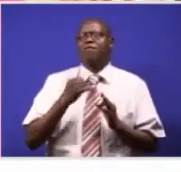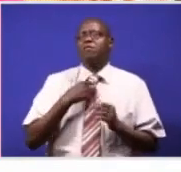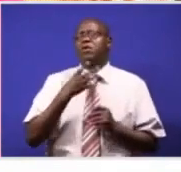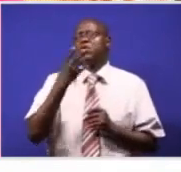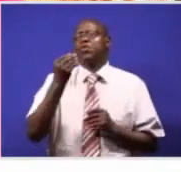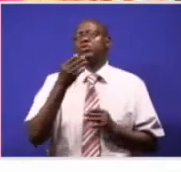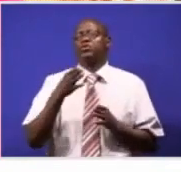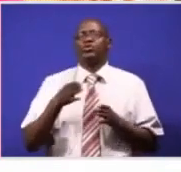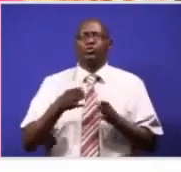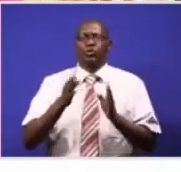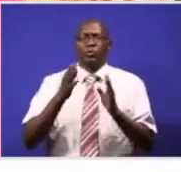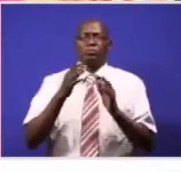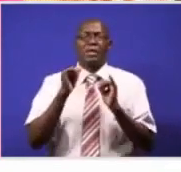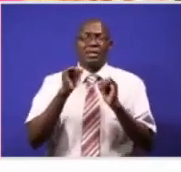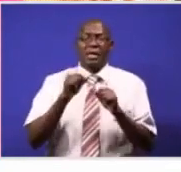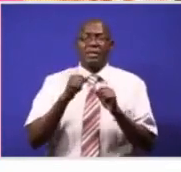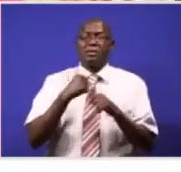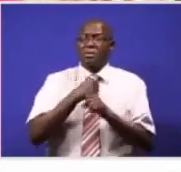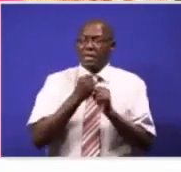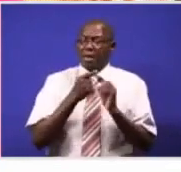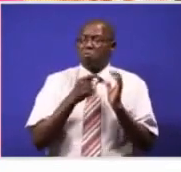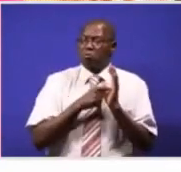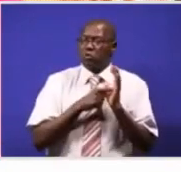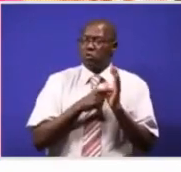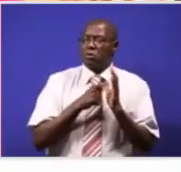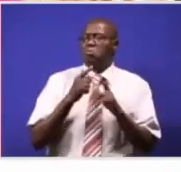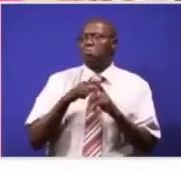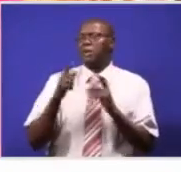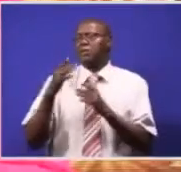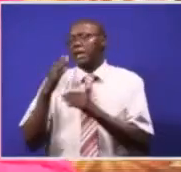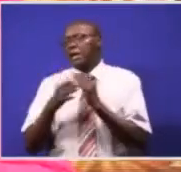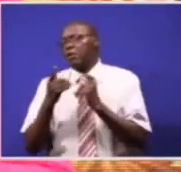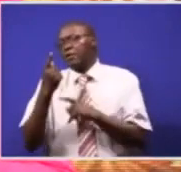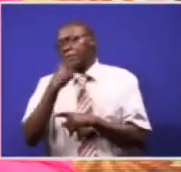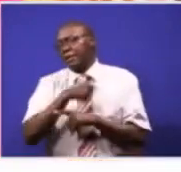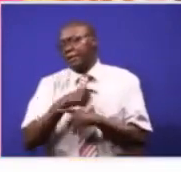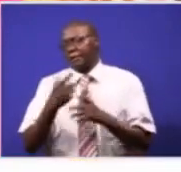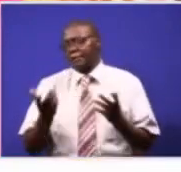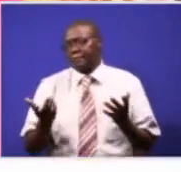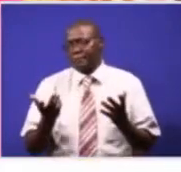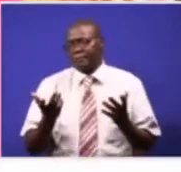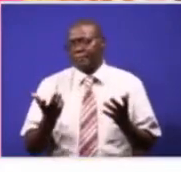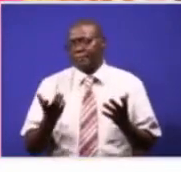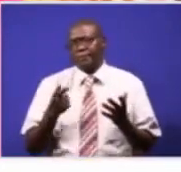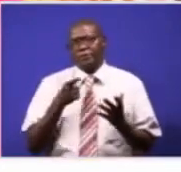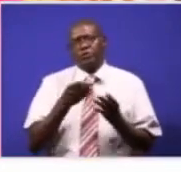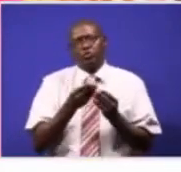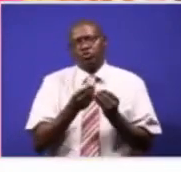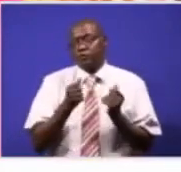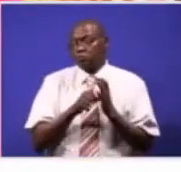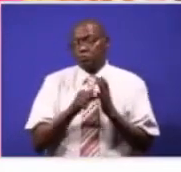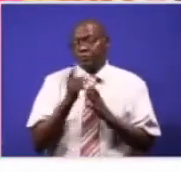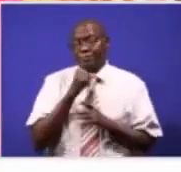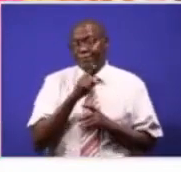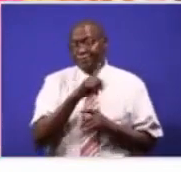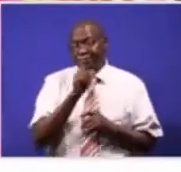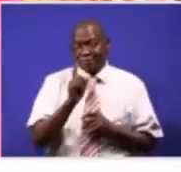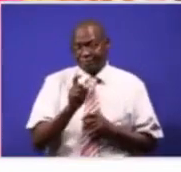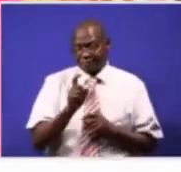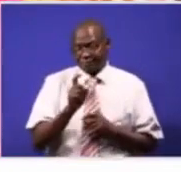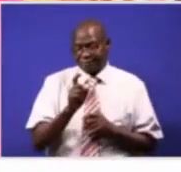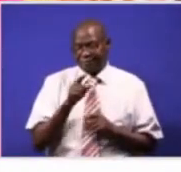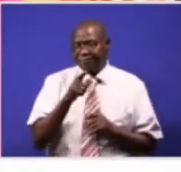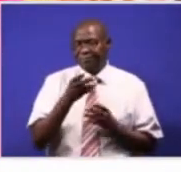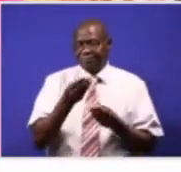streets, yes, I'm making a point, but at the end of the day, does it solve the problem? Does